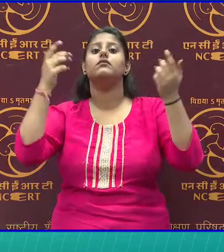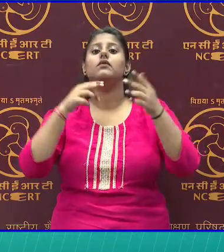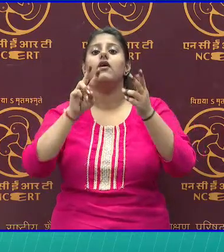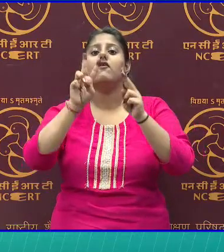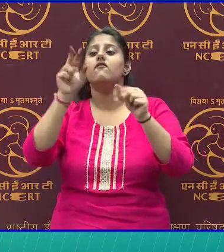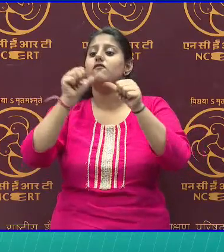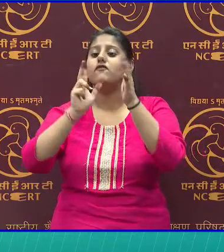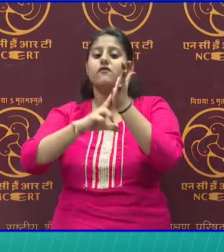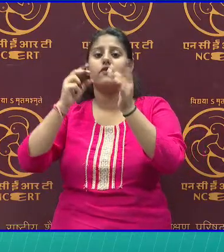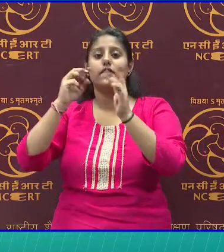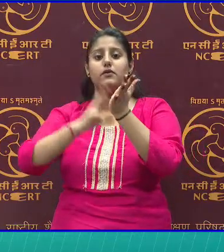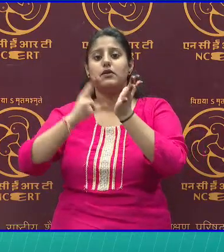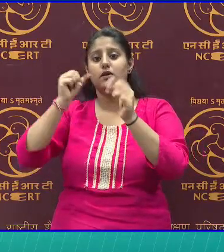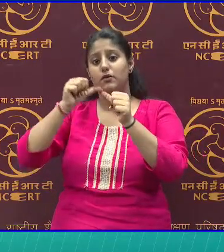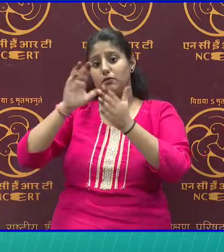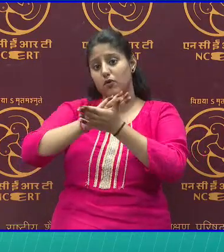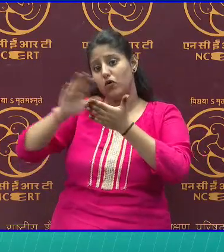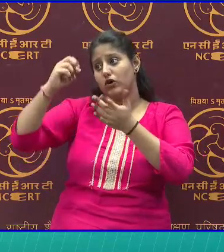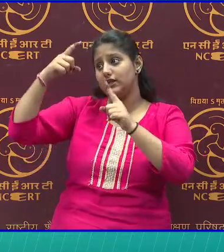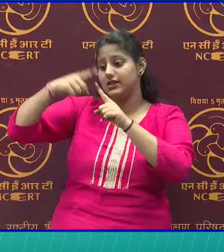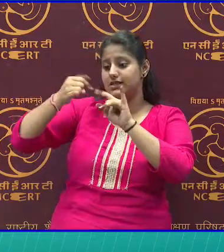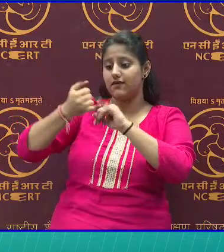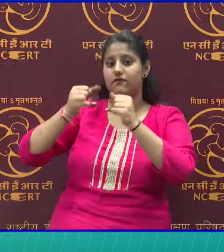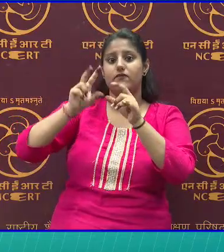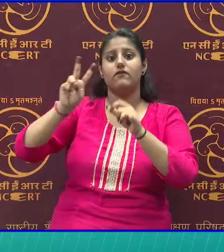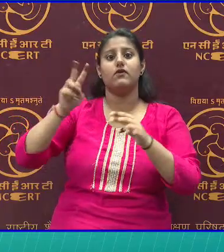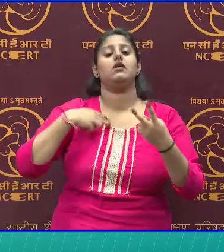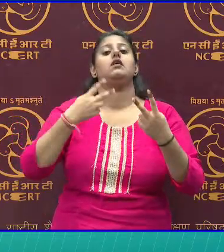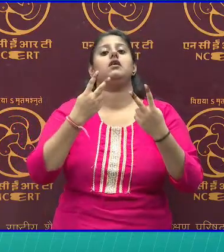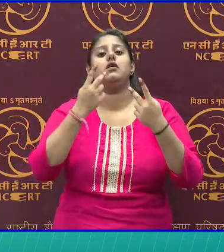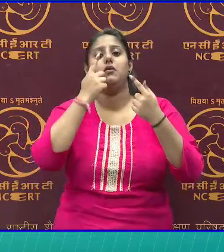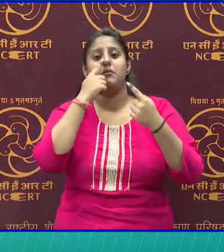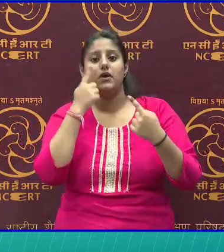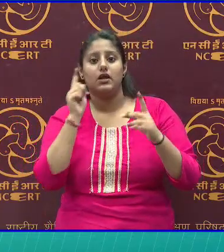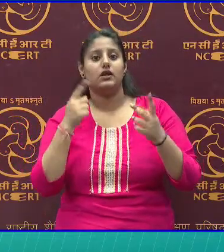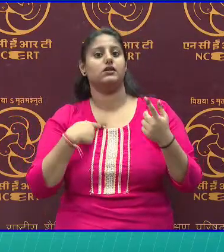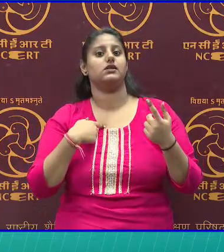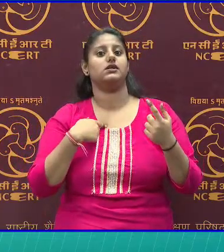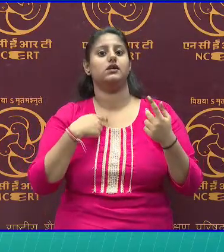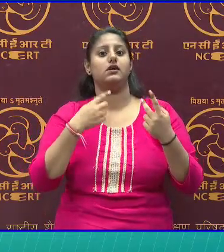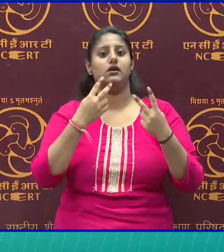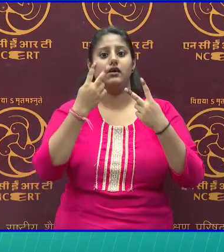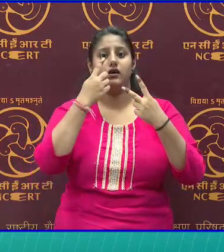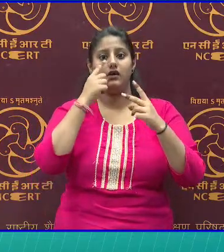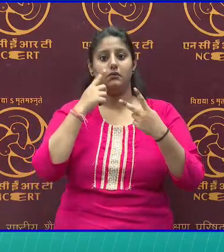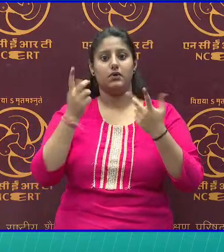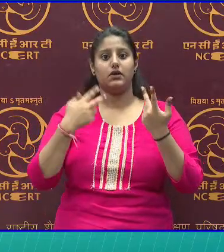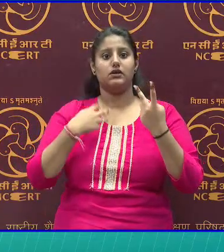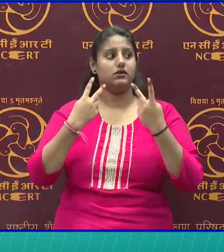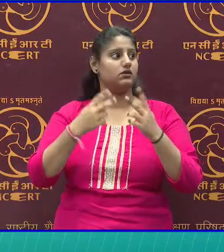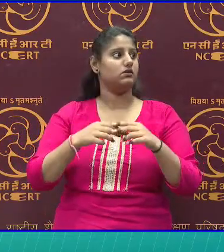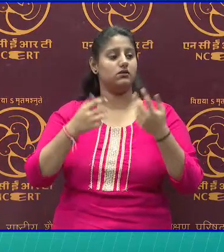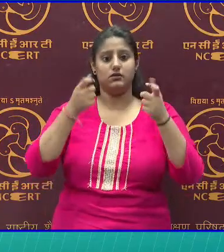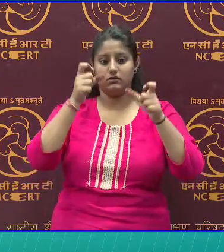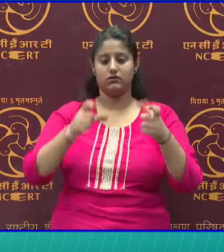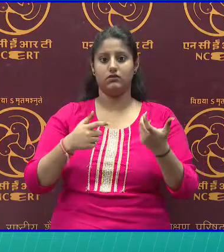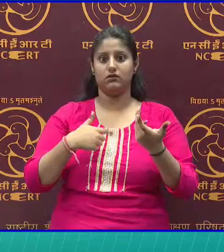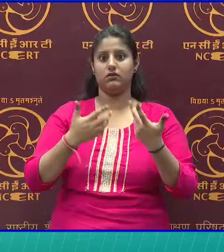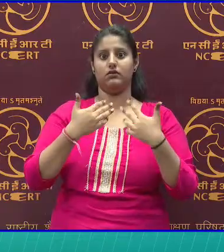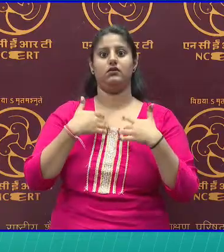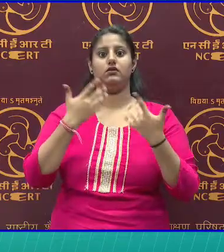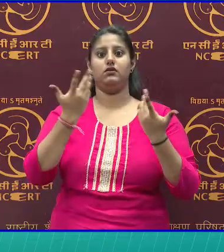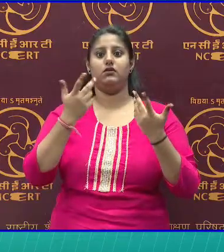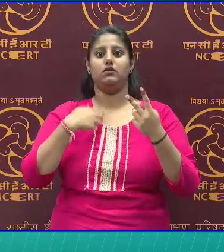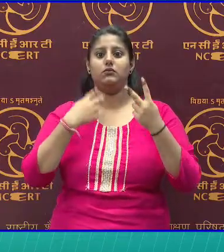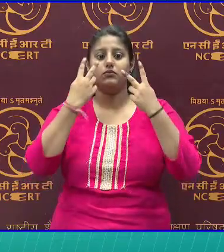do they take the help from parents and then other community members and their roles of the community members. So through that we are trying to